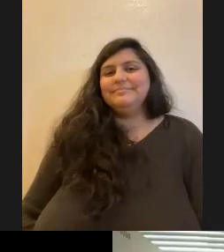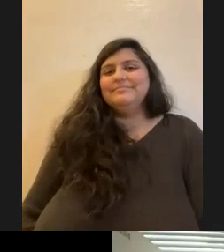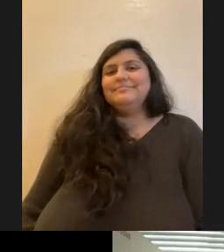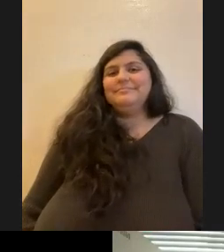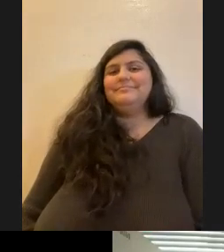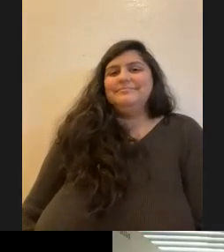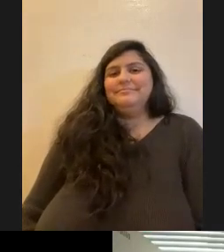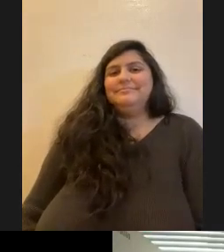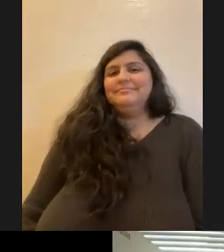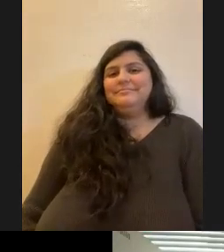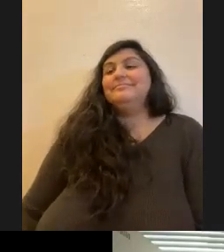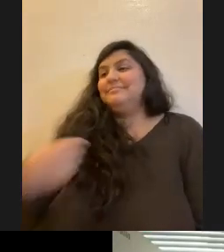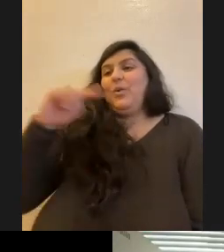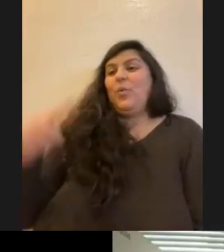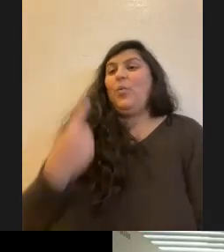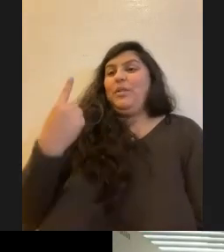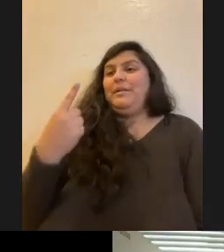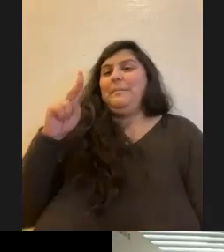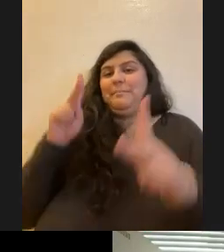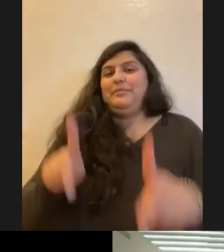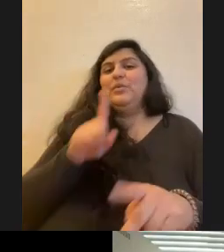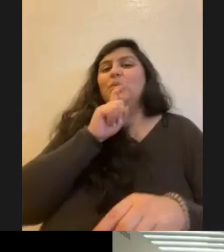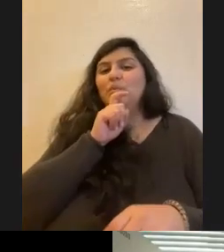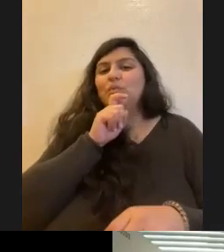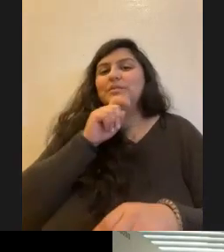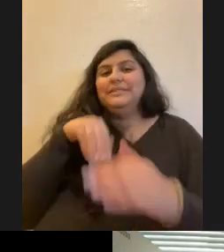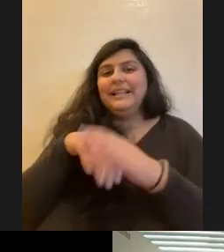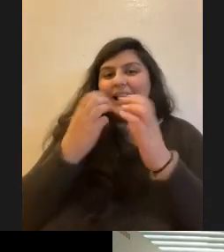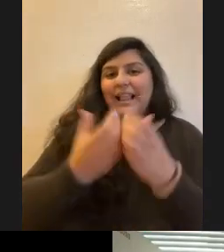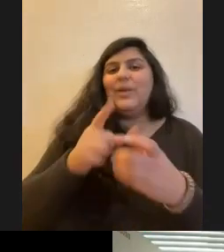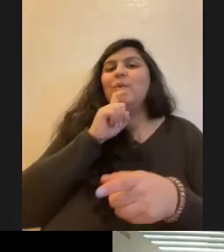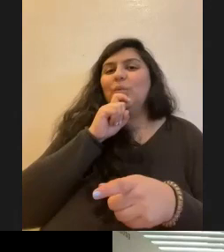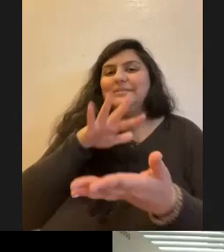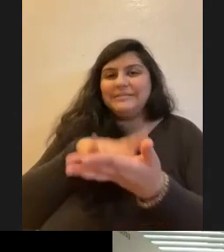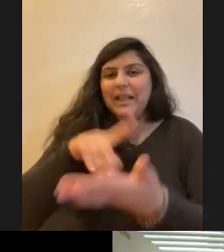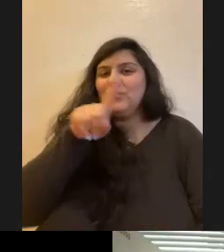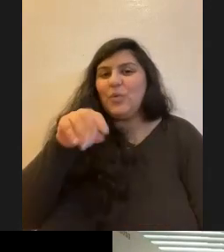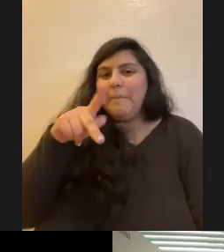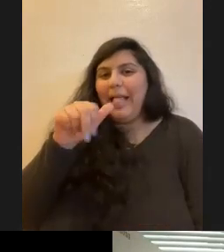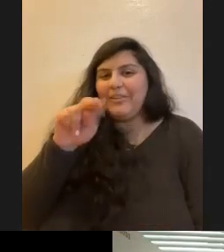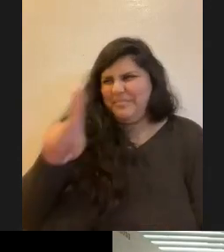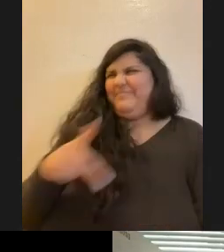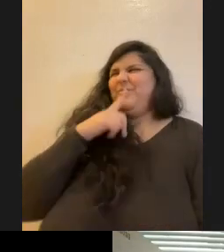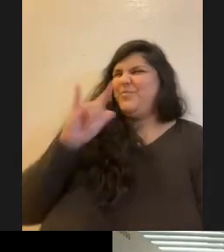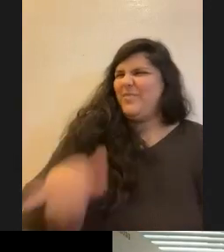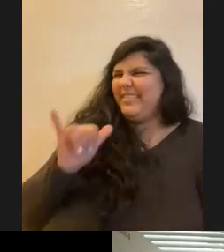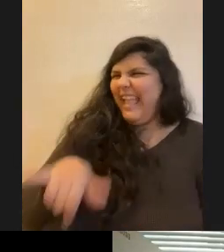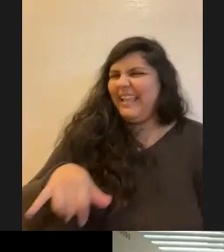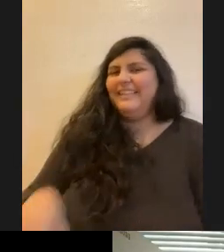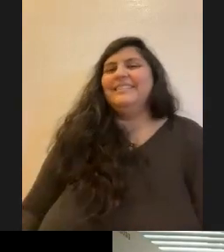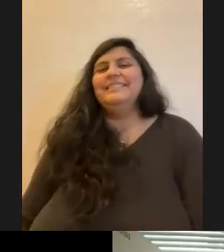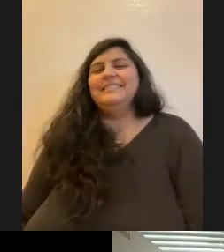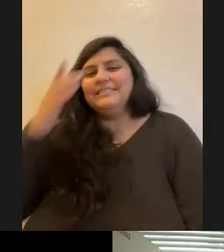I've been the only person in my classroom who's like really been into zooplankton. Everyone's like, what is that? And you just have to be